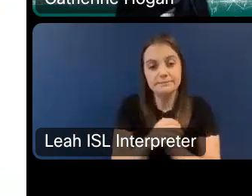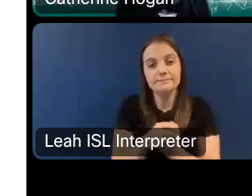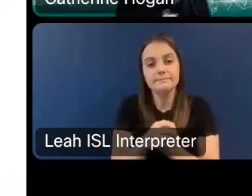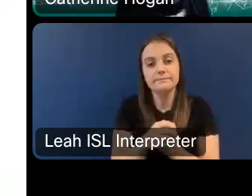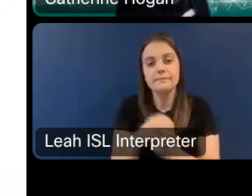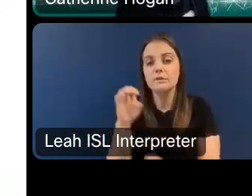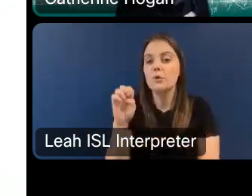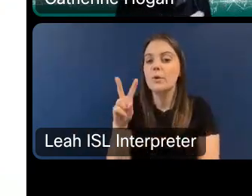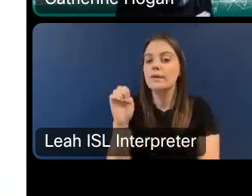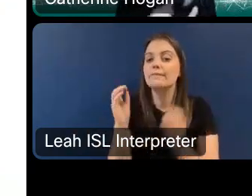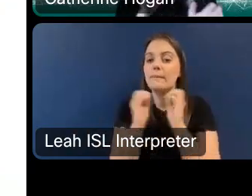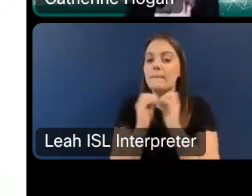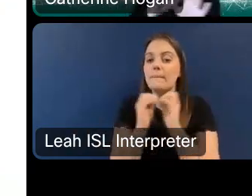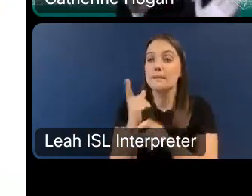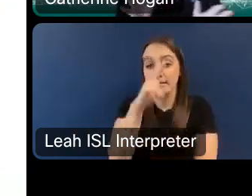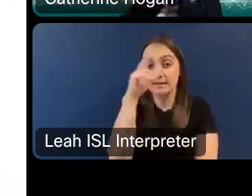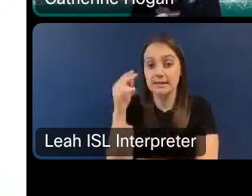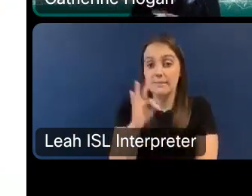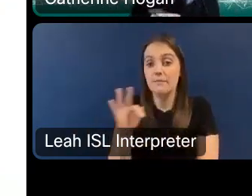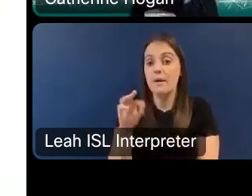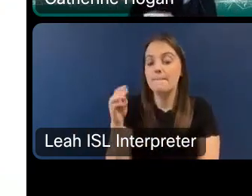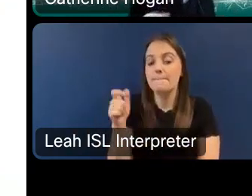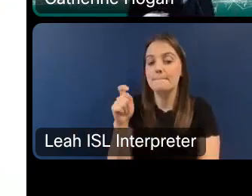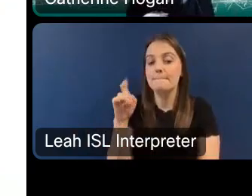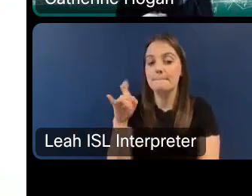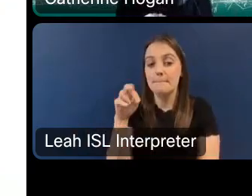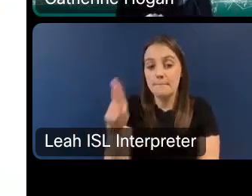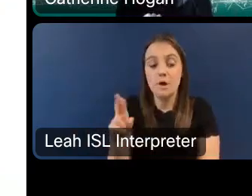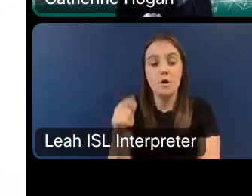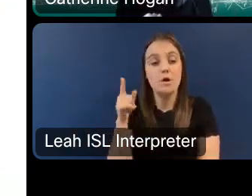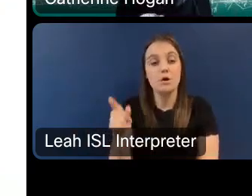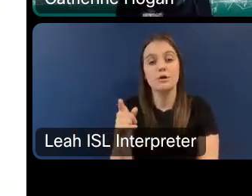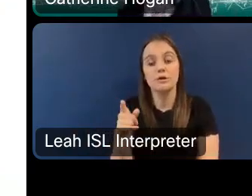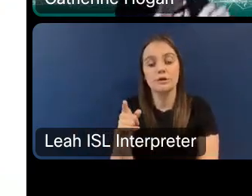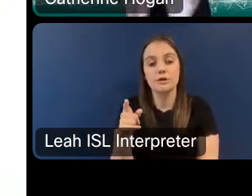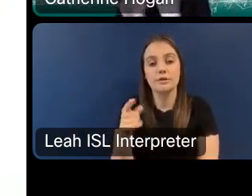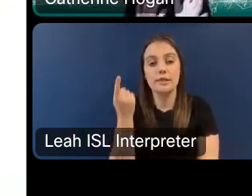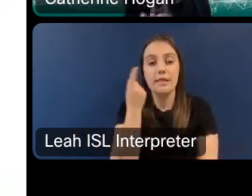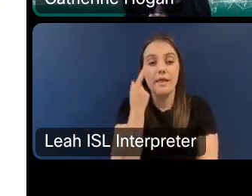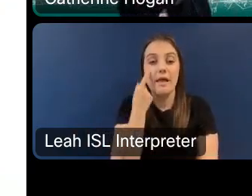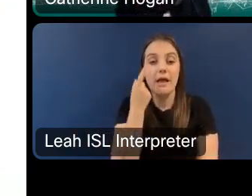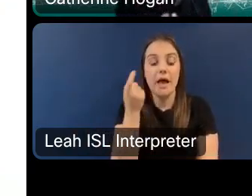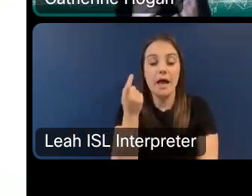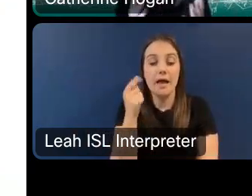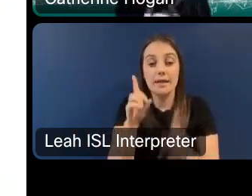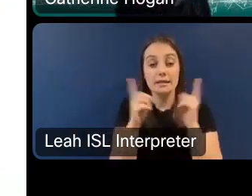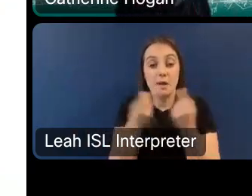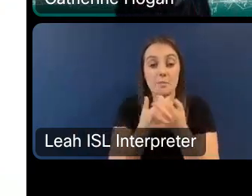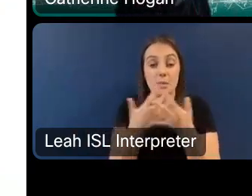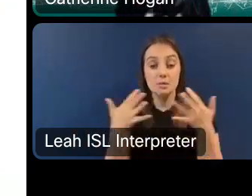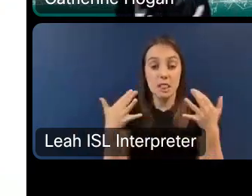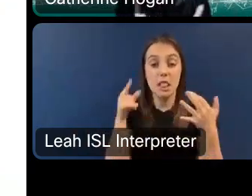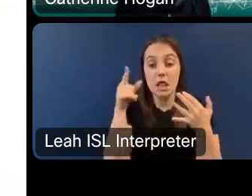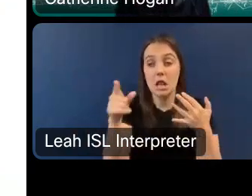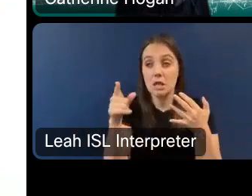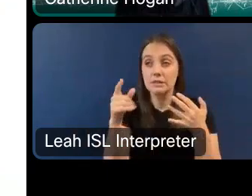in the example from the Mater, where the doors into the eye emergency department, you know, had a lot of information on it, and as a result, people